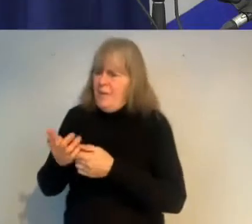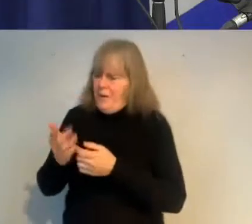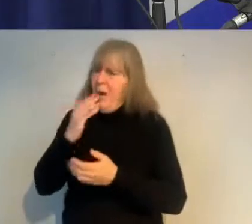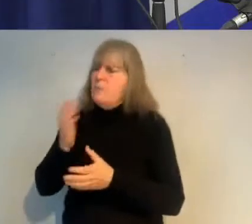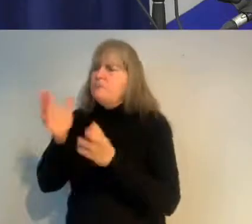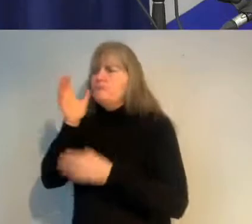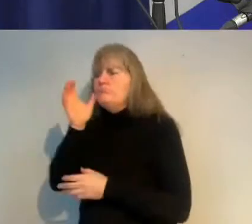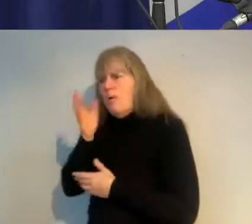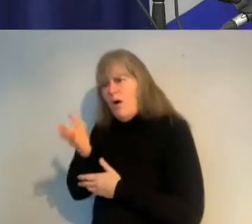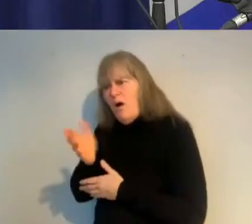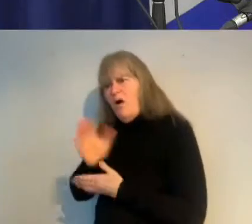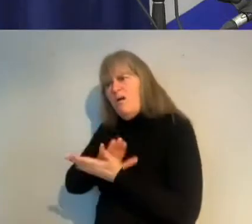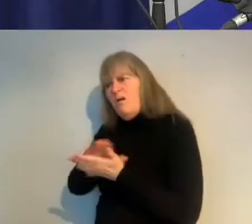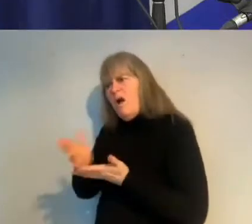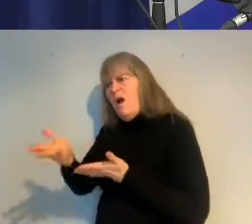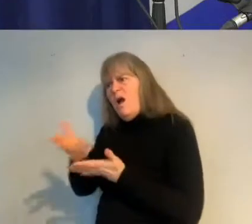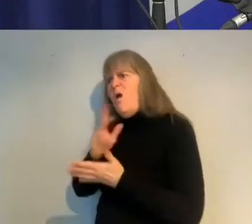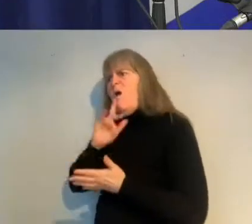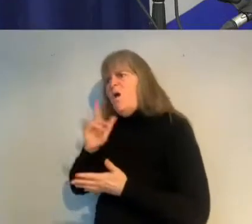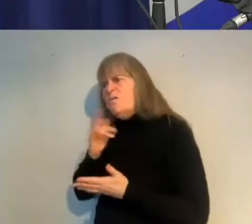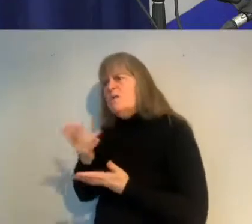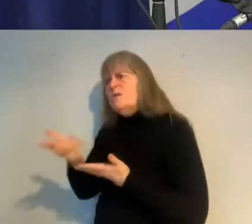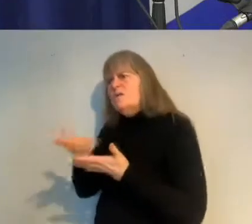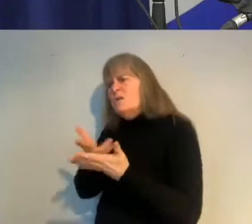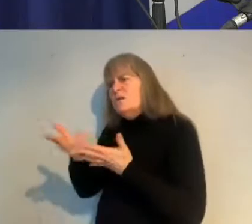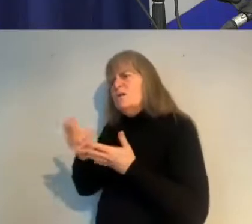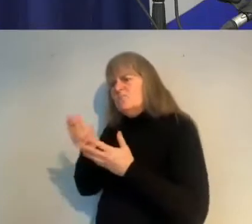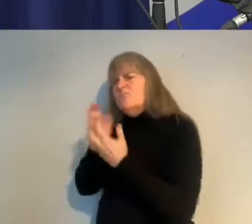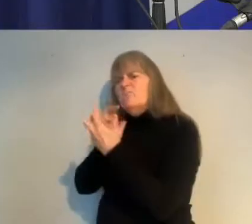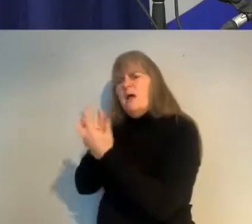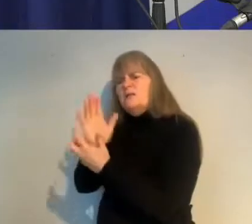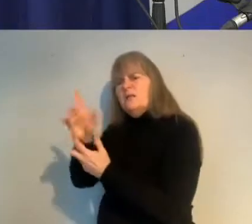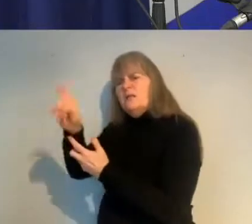kind and meet people where they're at. Thank you.